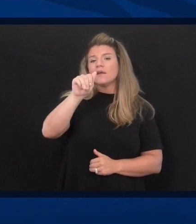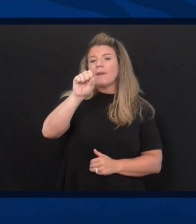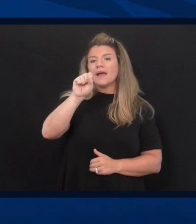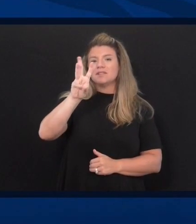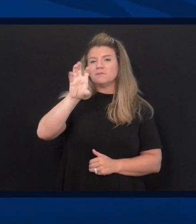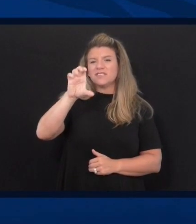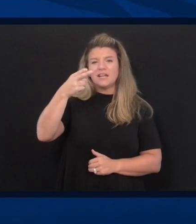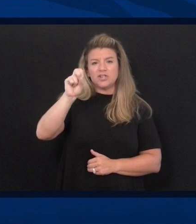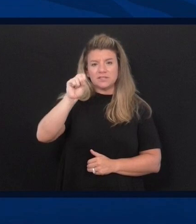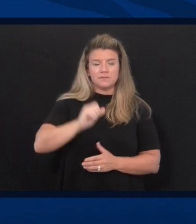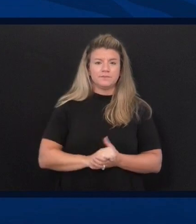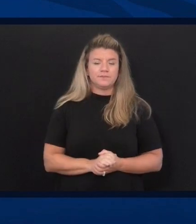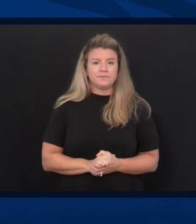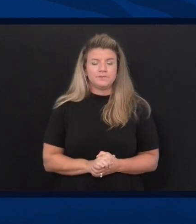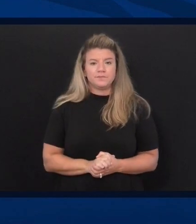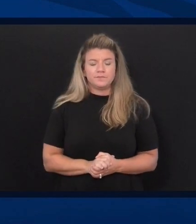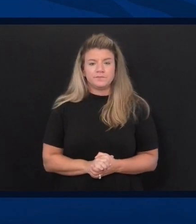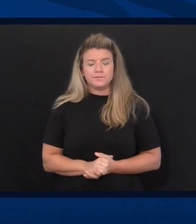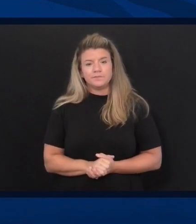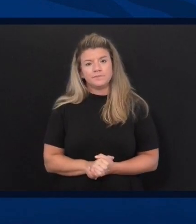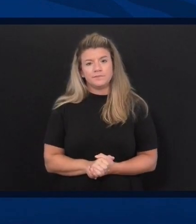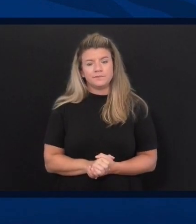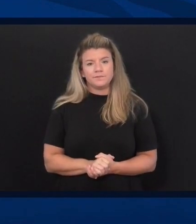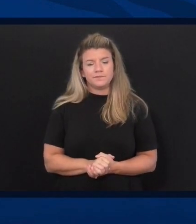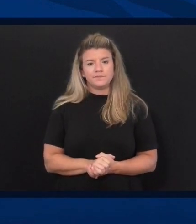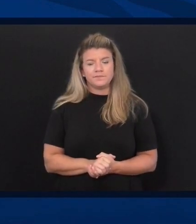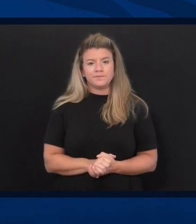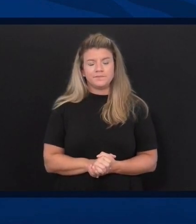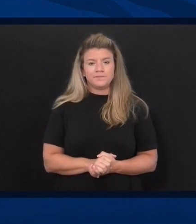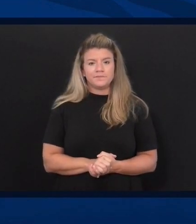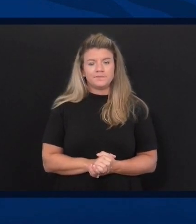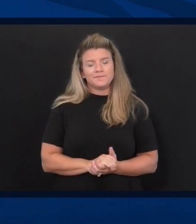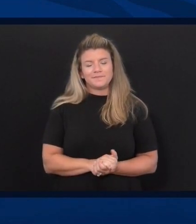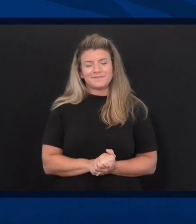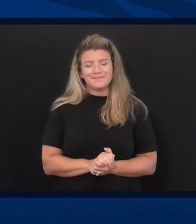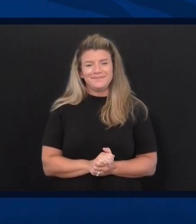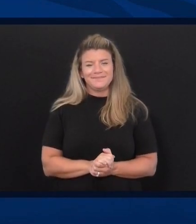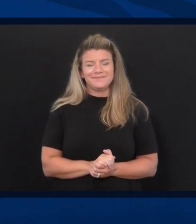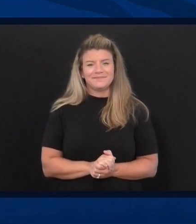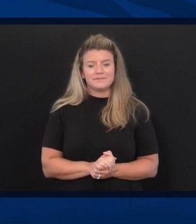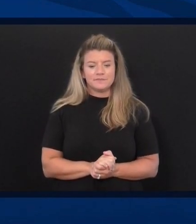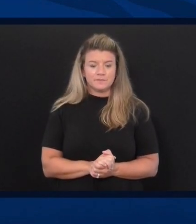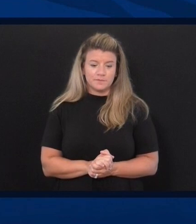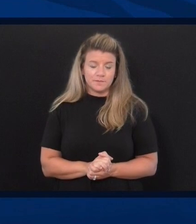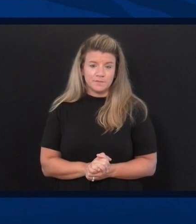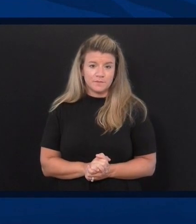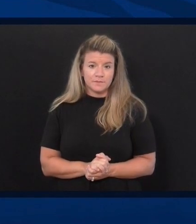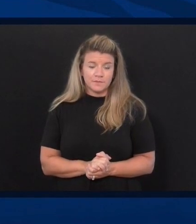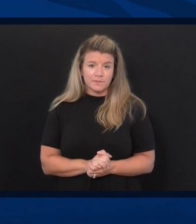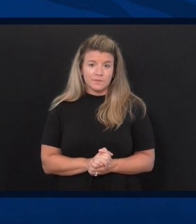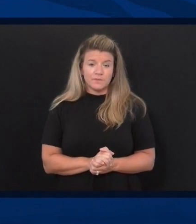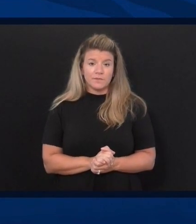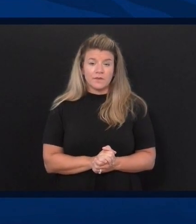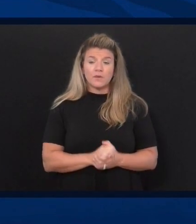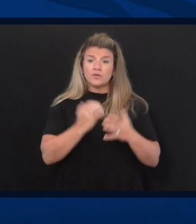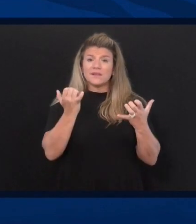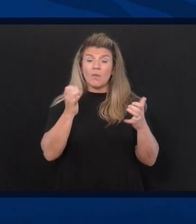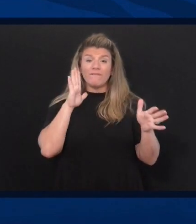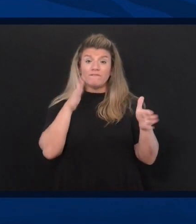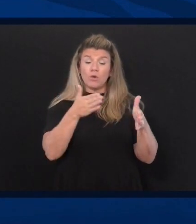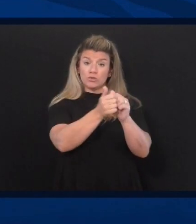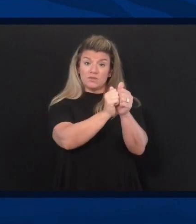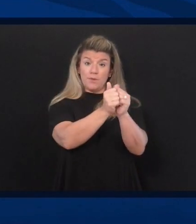to the things that they need in the way of subject matter expertise as we do move forward with the